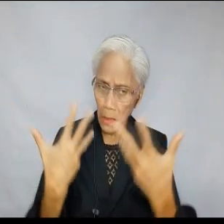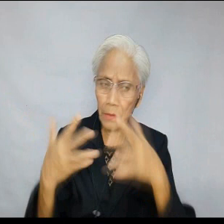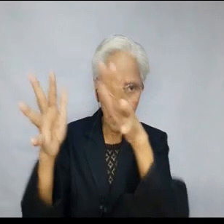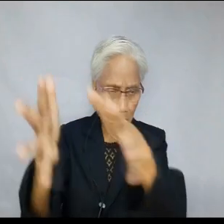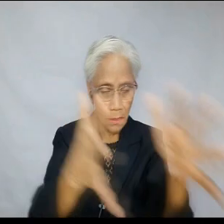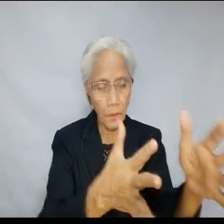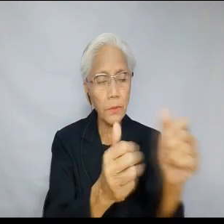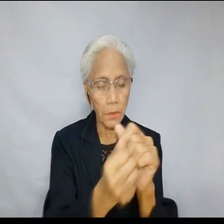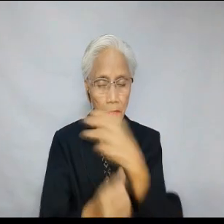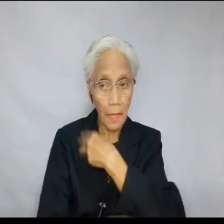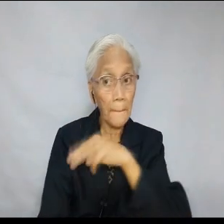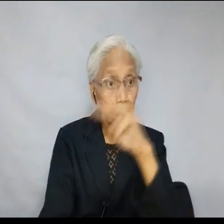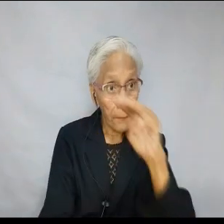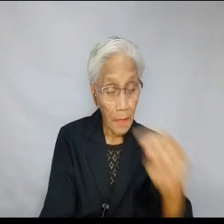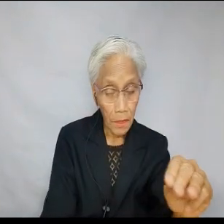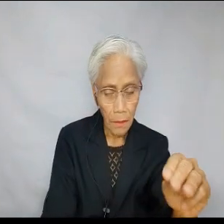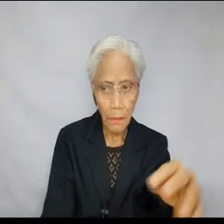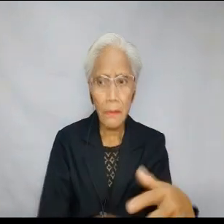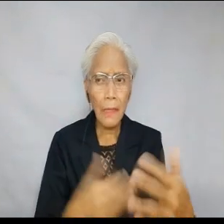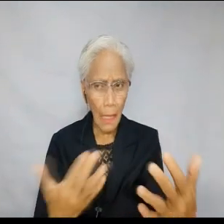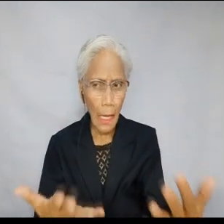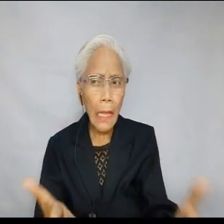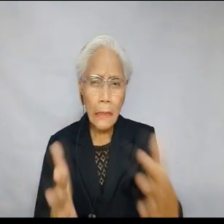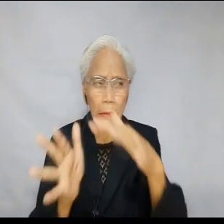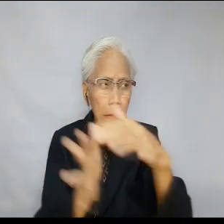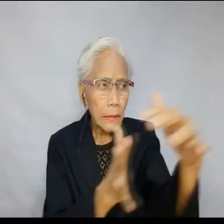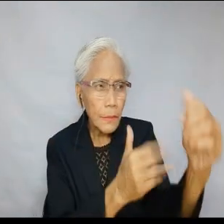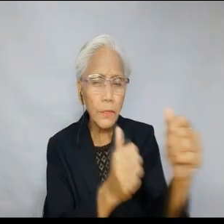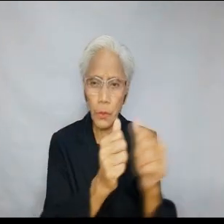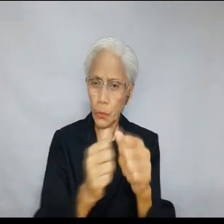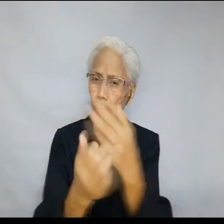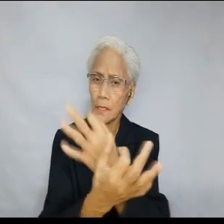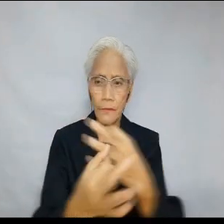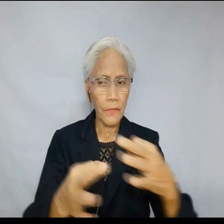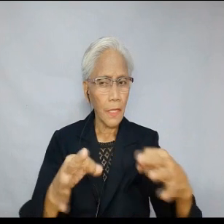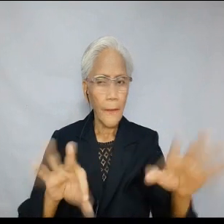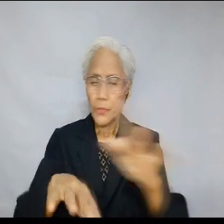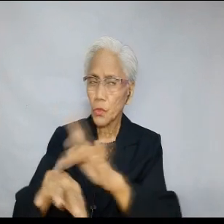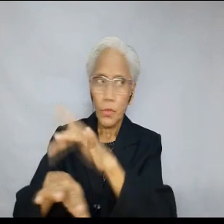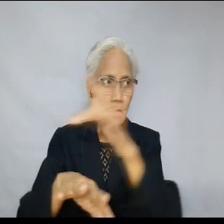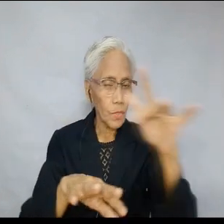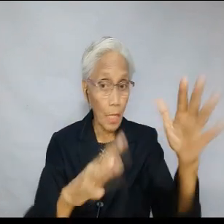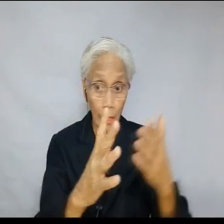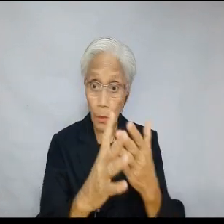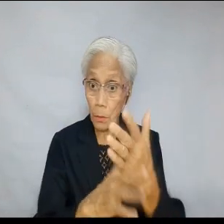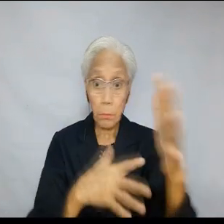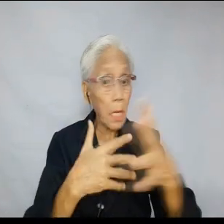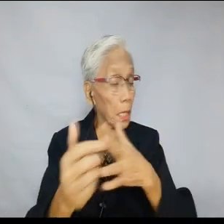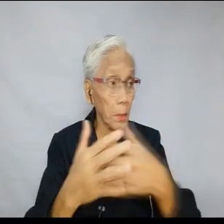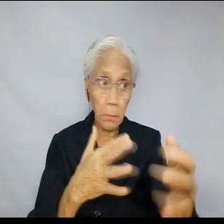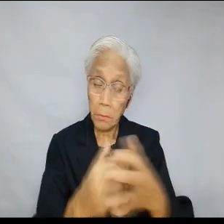mission. And he leaves us with this freedom to shine through